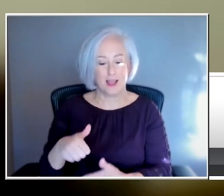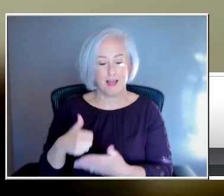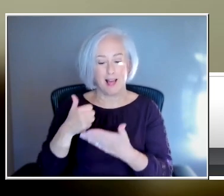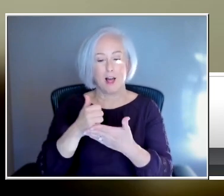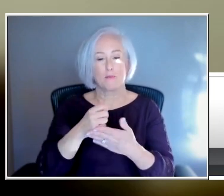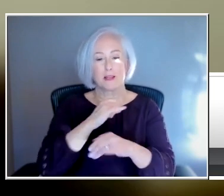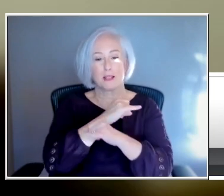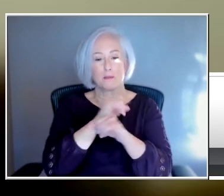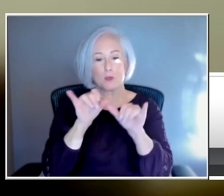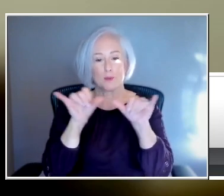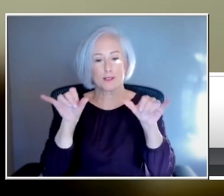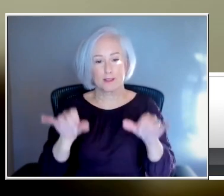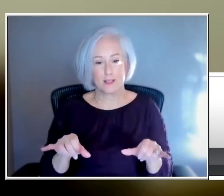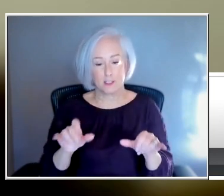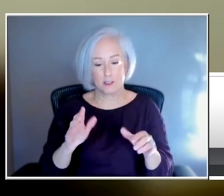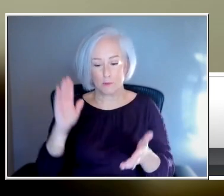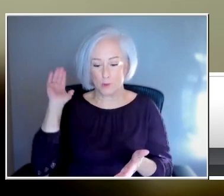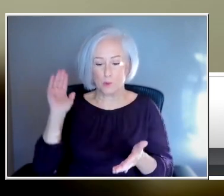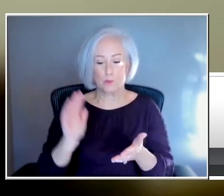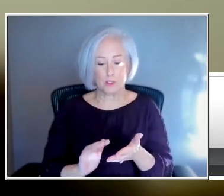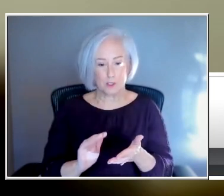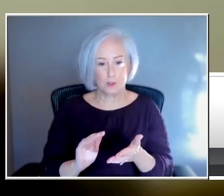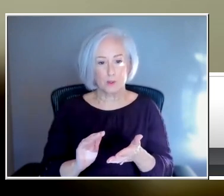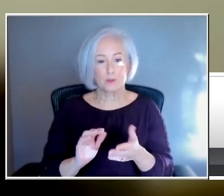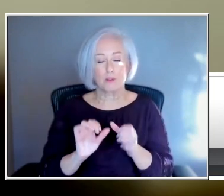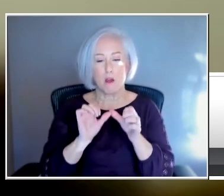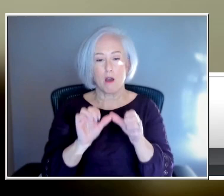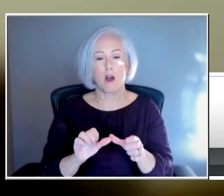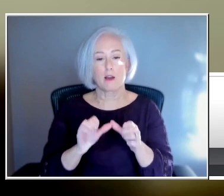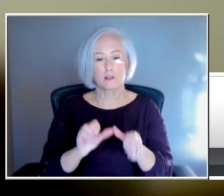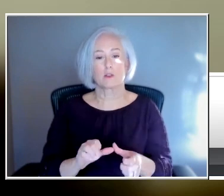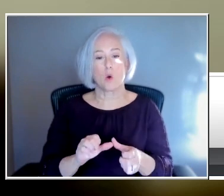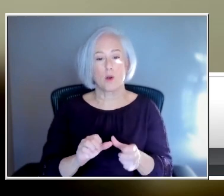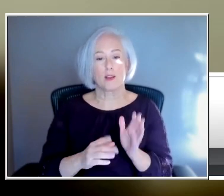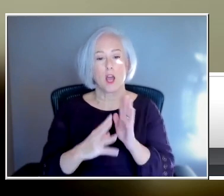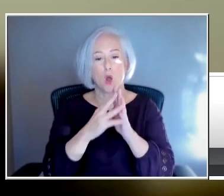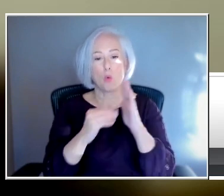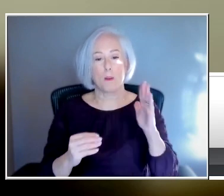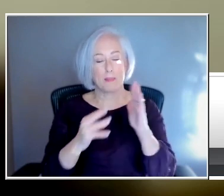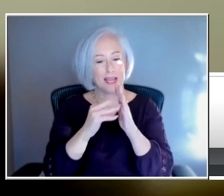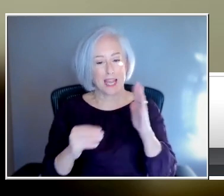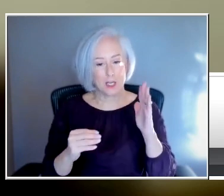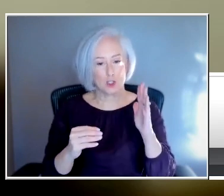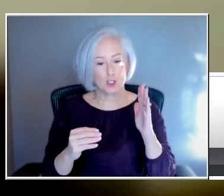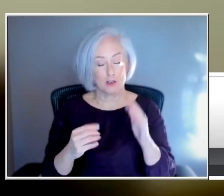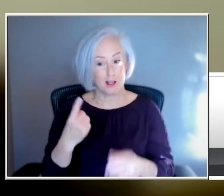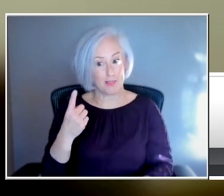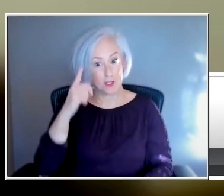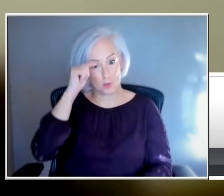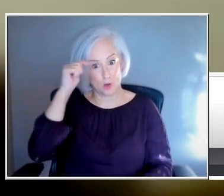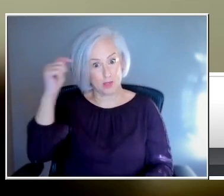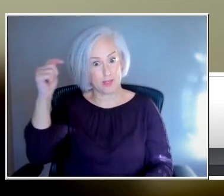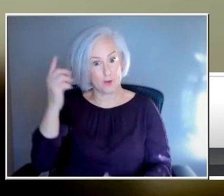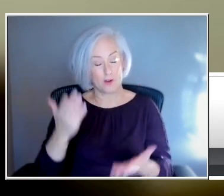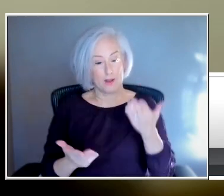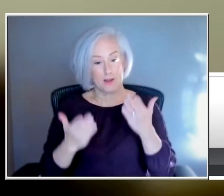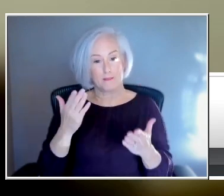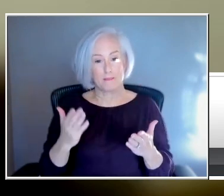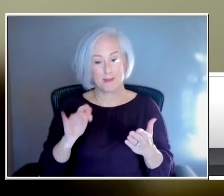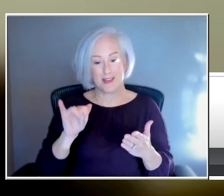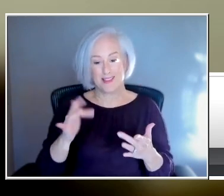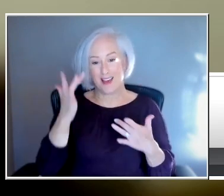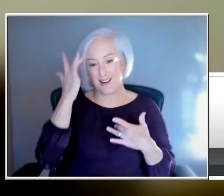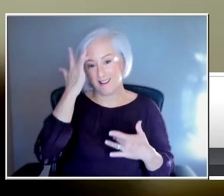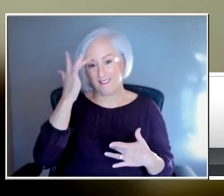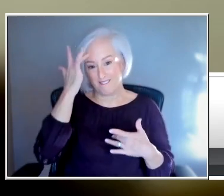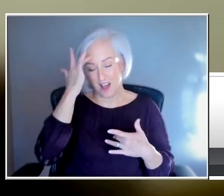reduce ongoing replication. That is one of the theories, is maybe there is some ongoing replication of the virus or pieces